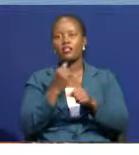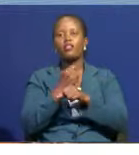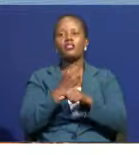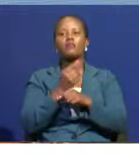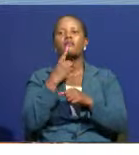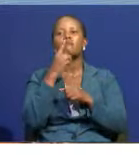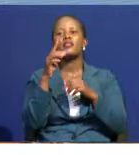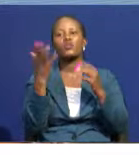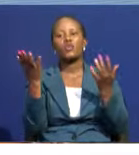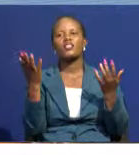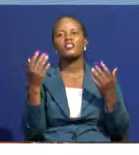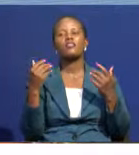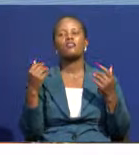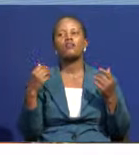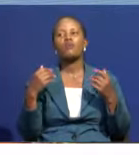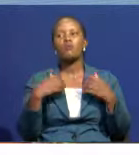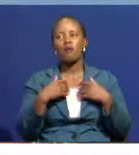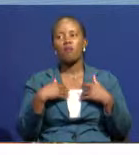of